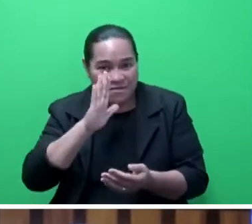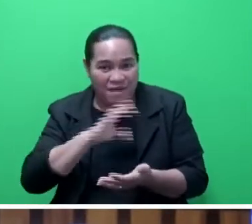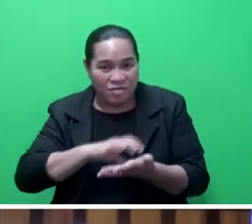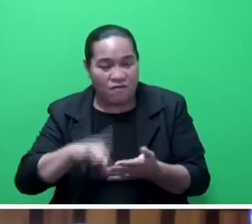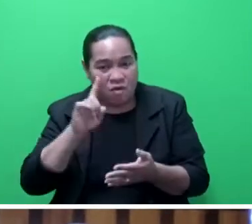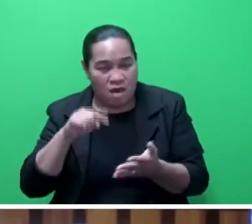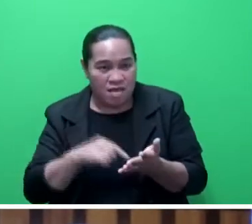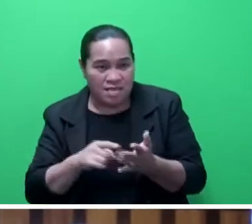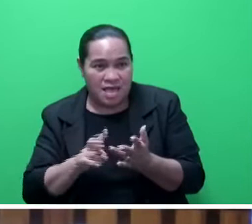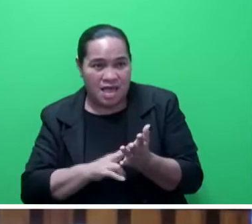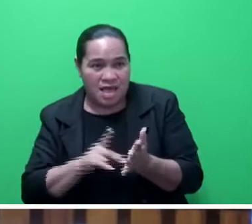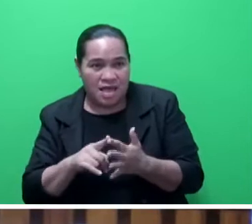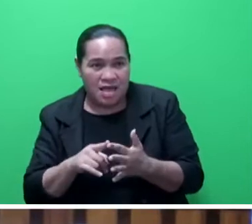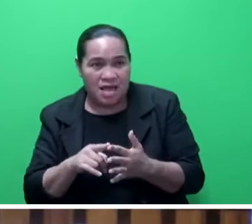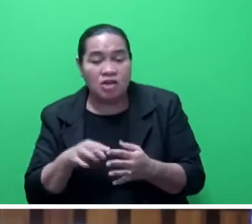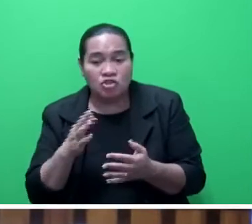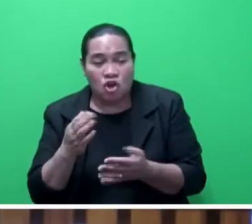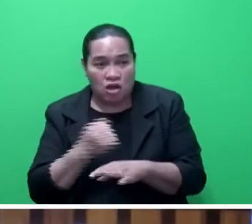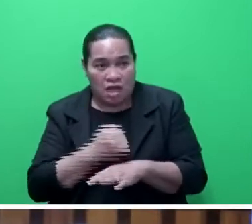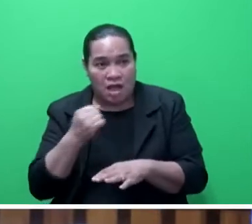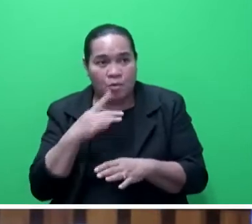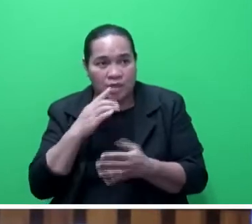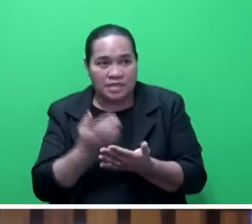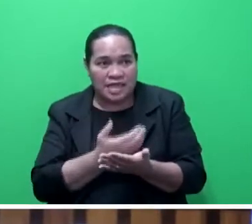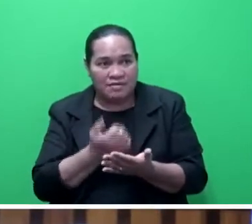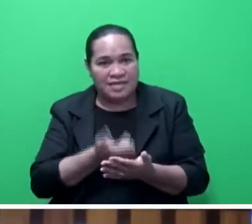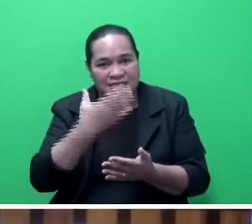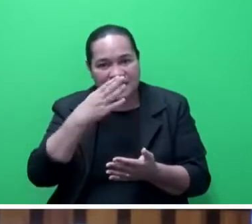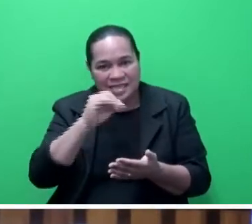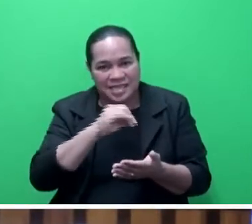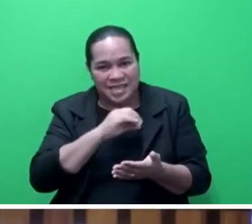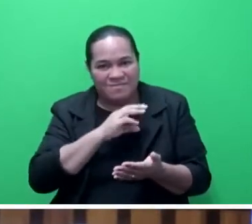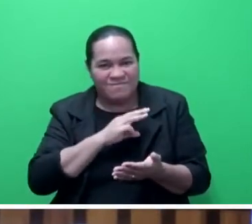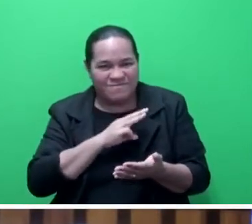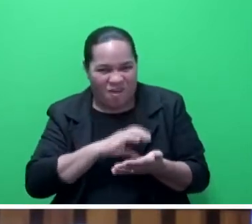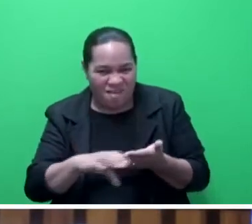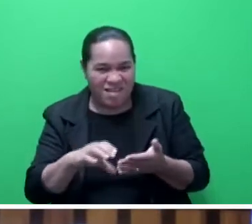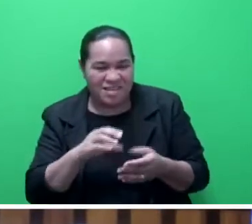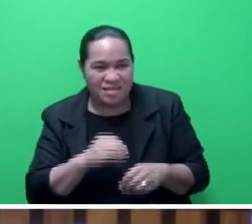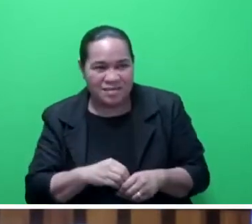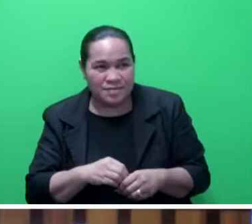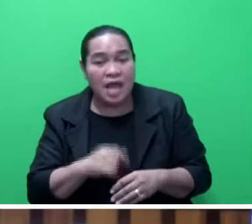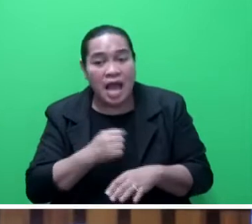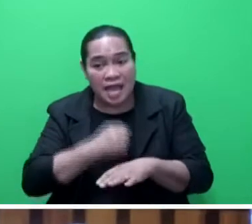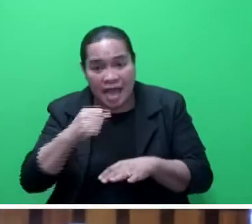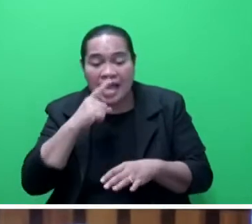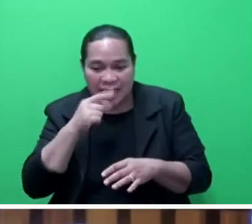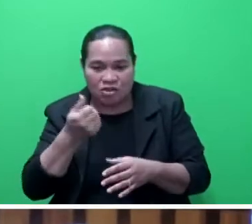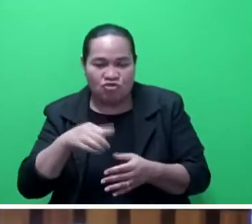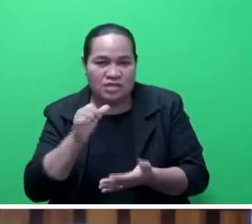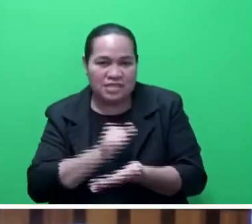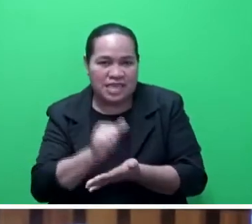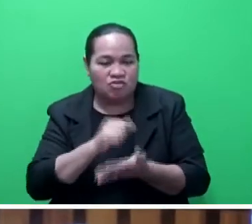government will save the $16 million from the original subsidized price. This means government can use these savings to provide